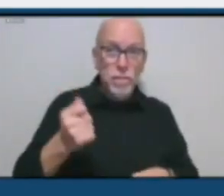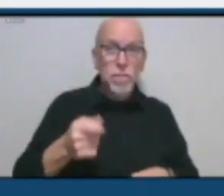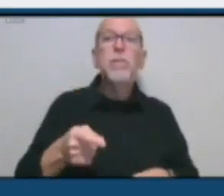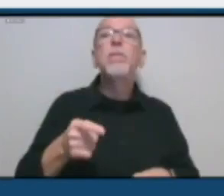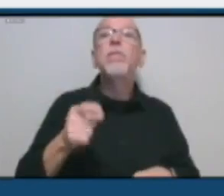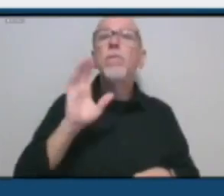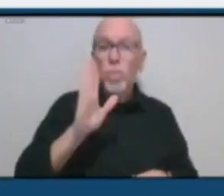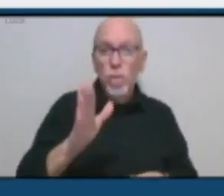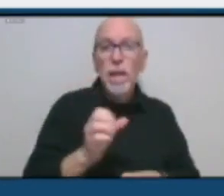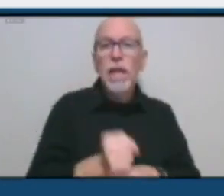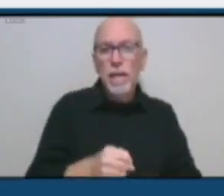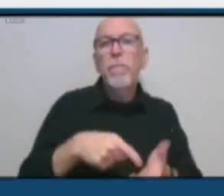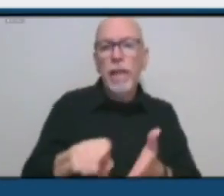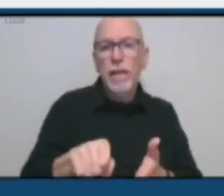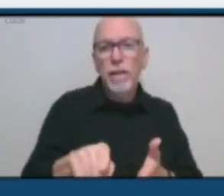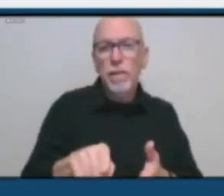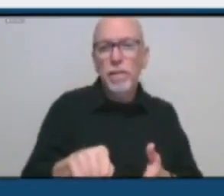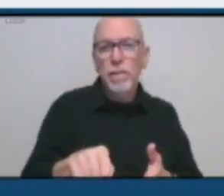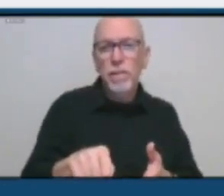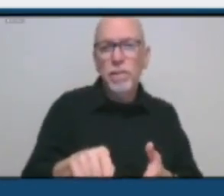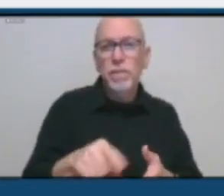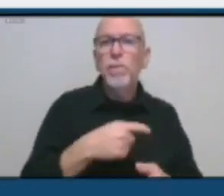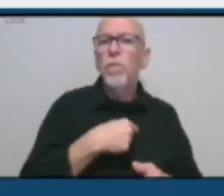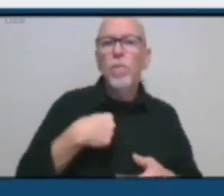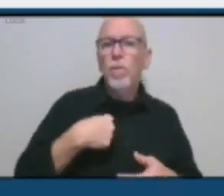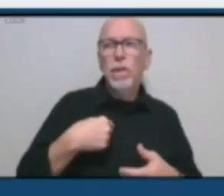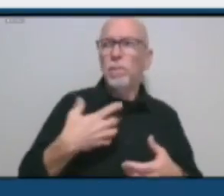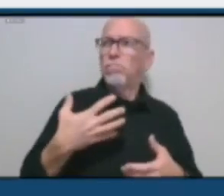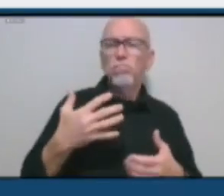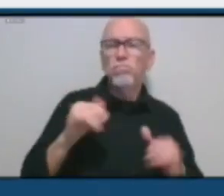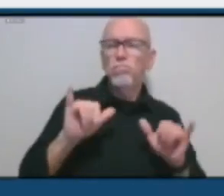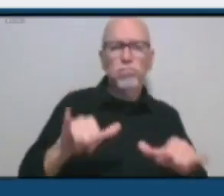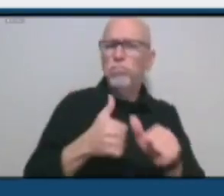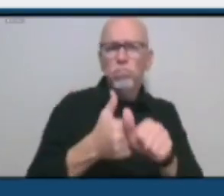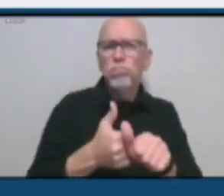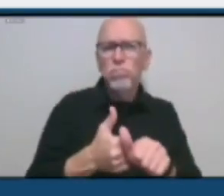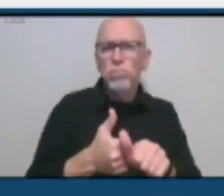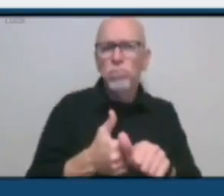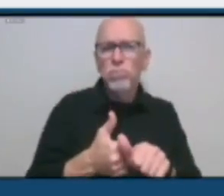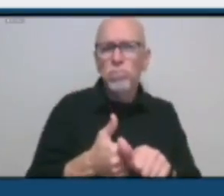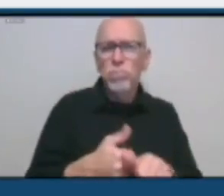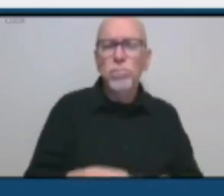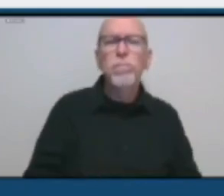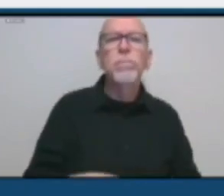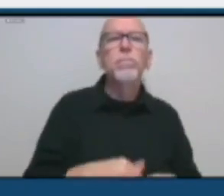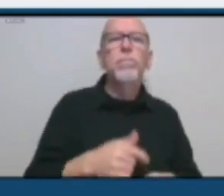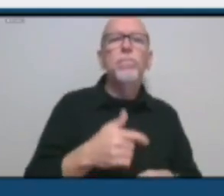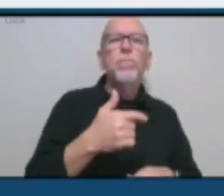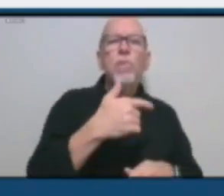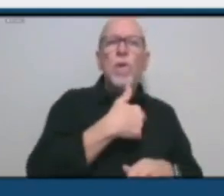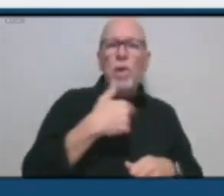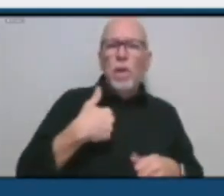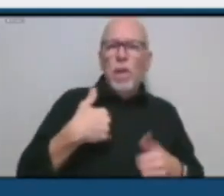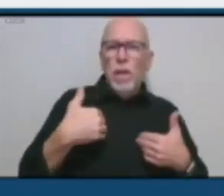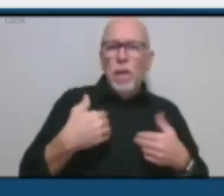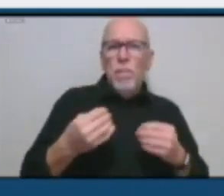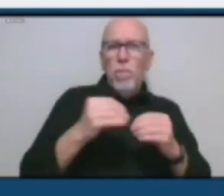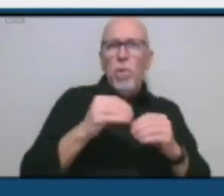their benefits. We've not wavered from that. We have had more than